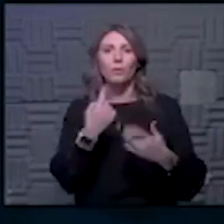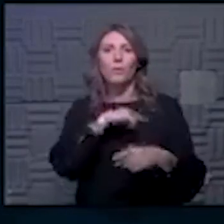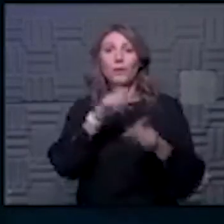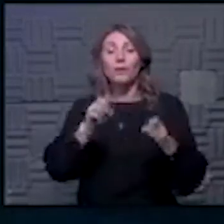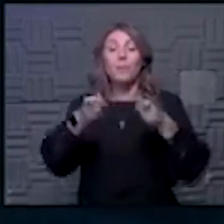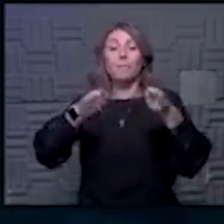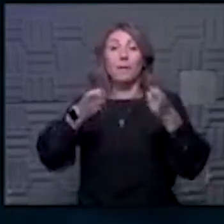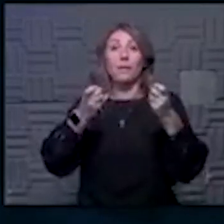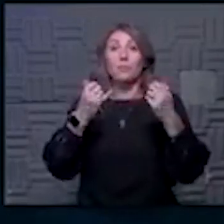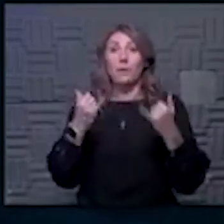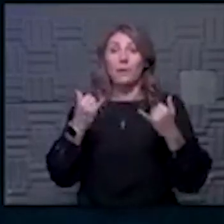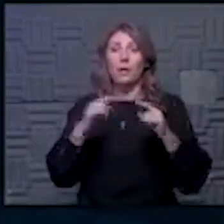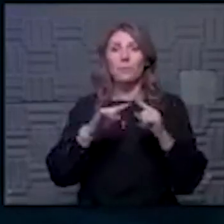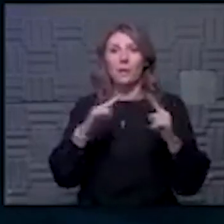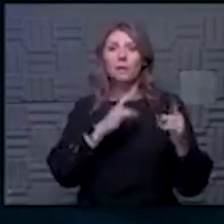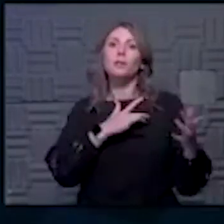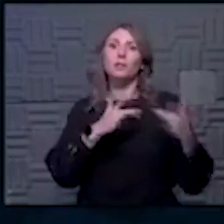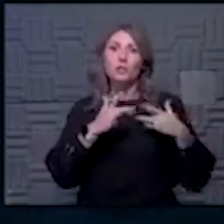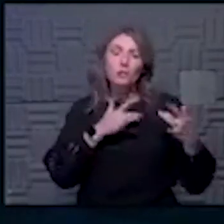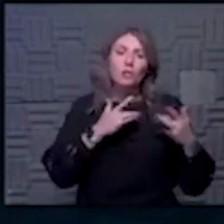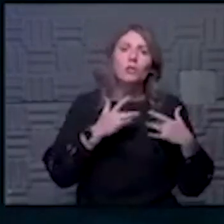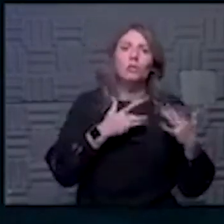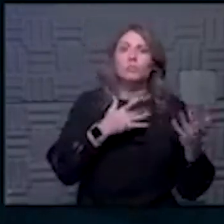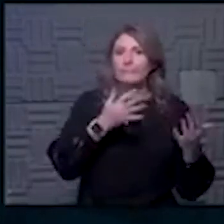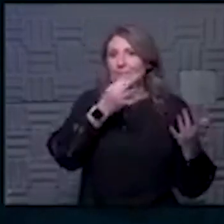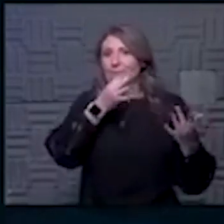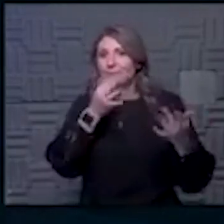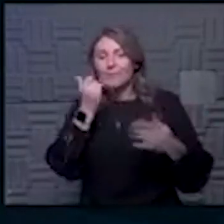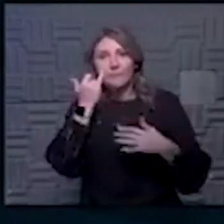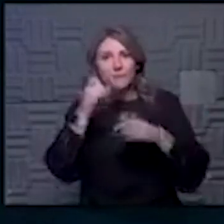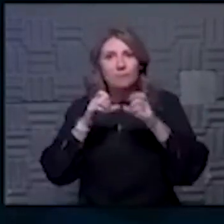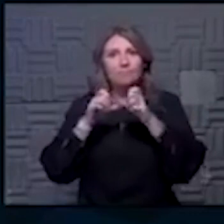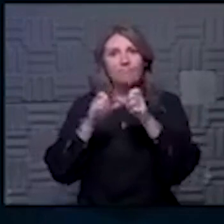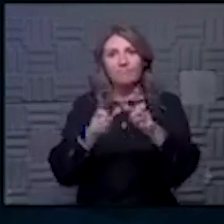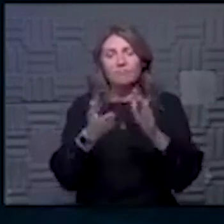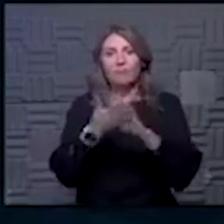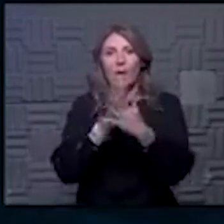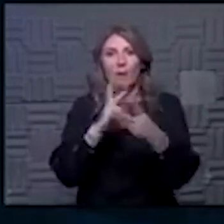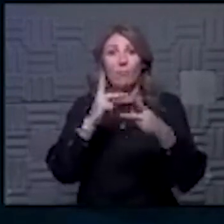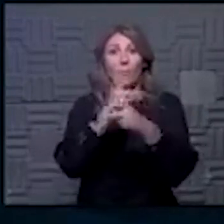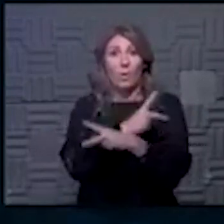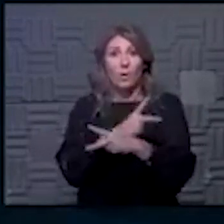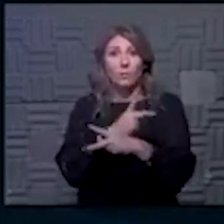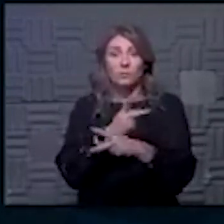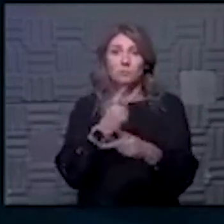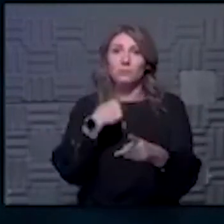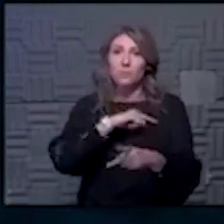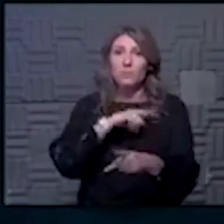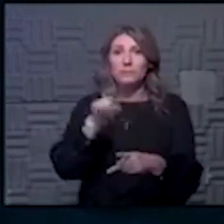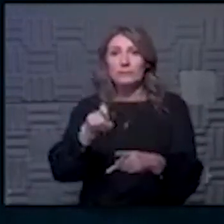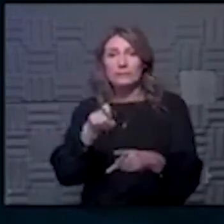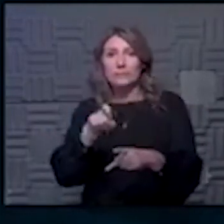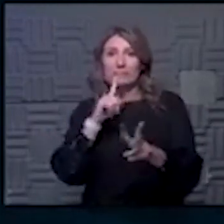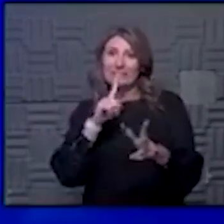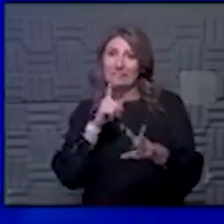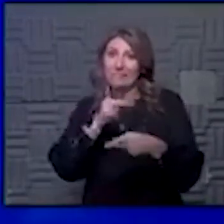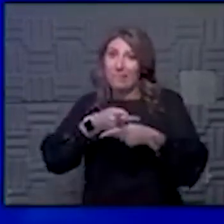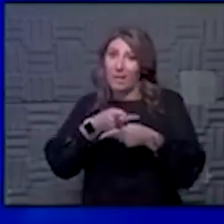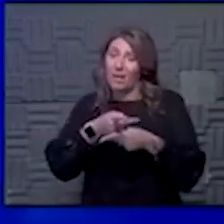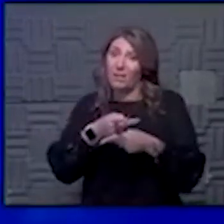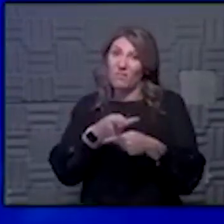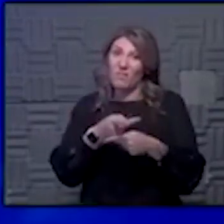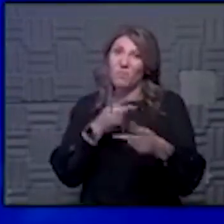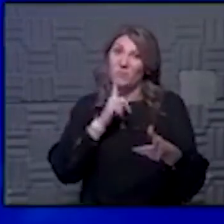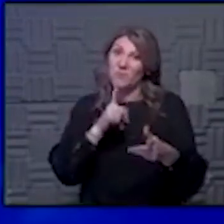right now, but we are concerned about, if this continues to get worse, we'll have to be watching very closely. Larry,